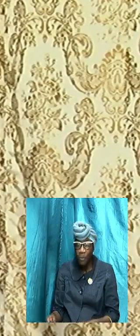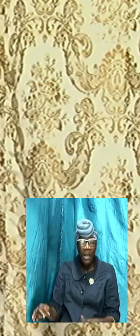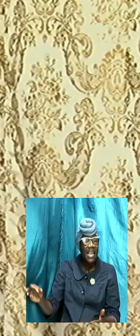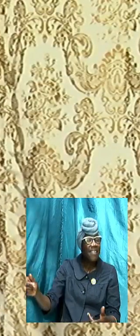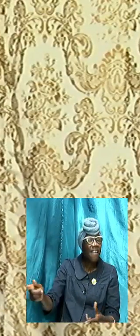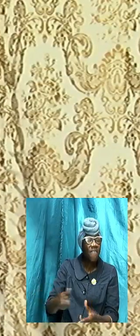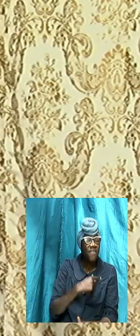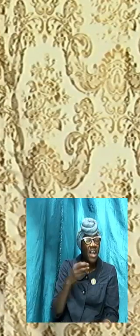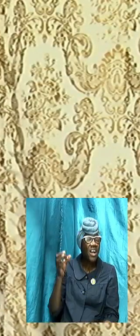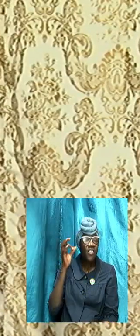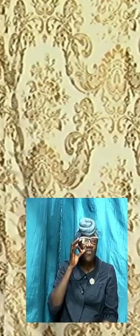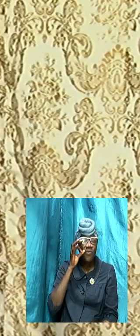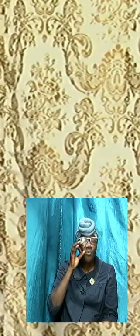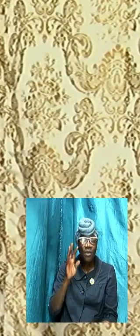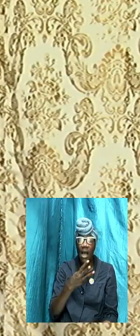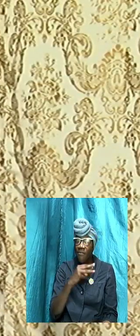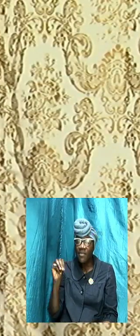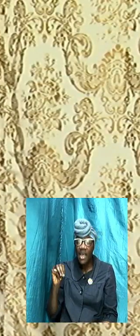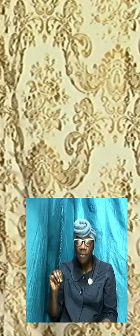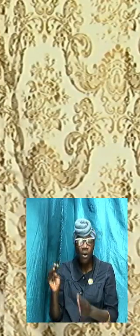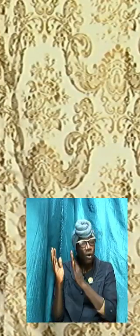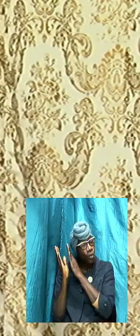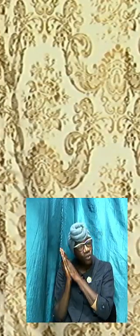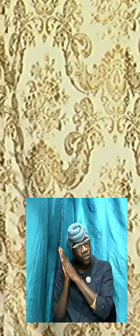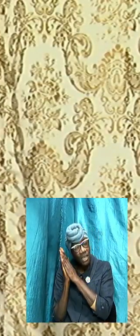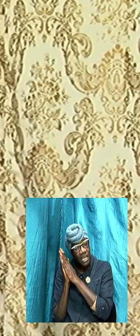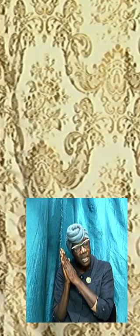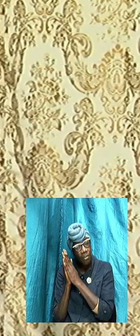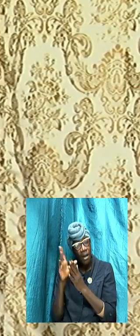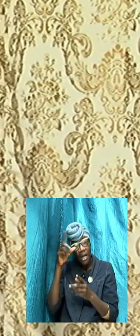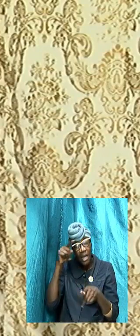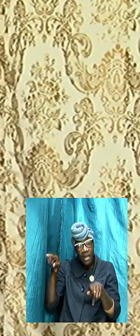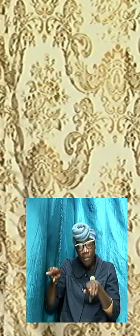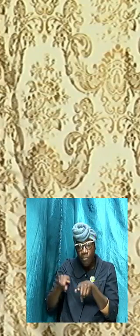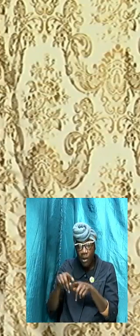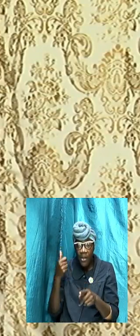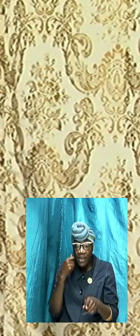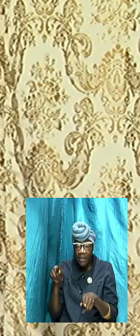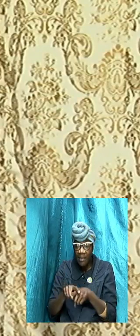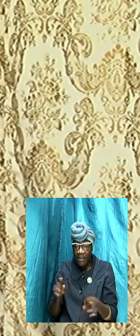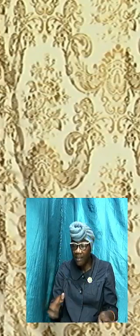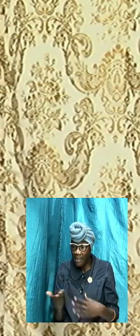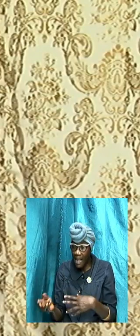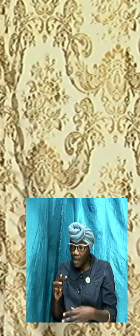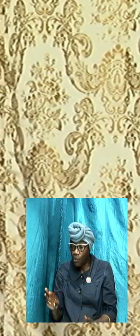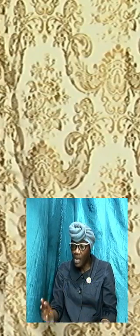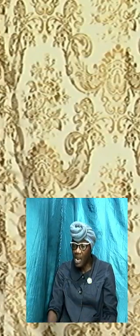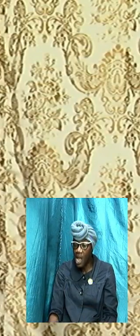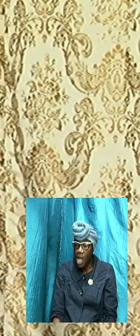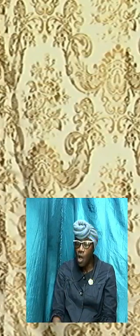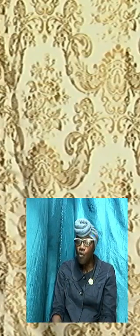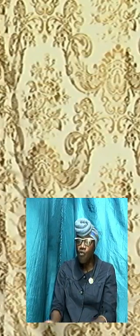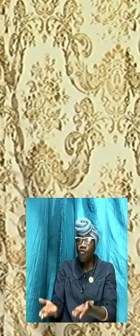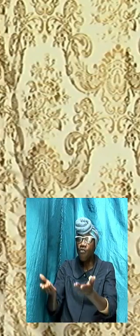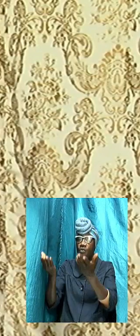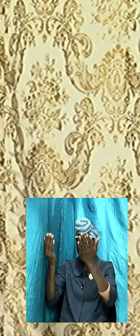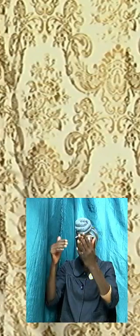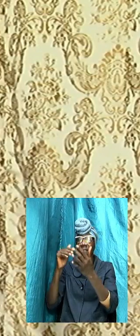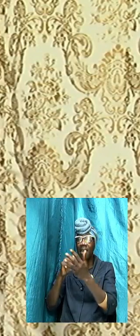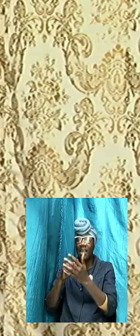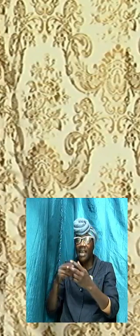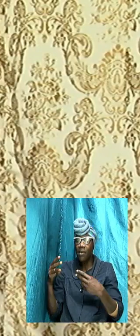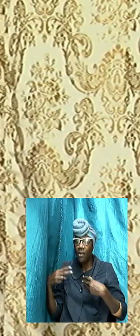brethren, the brethren that die are going to rise again. But guess beyond that, we have some great things ahead of